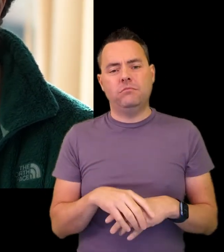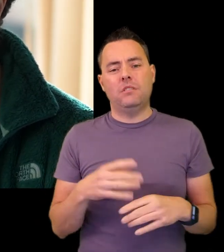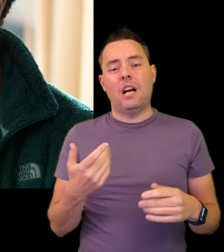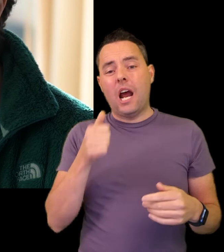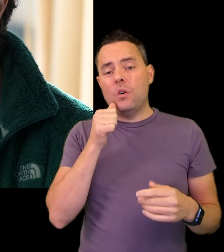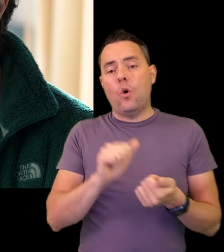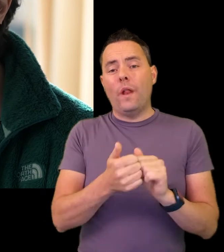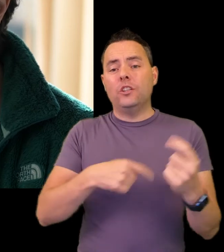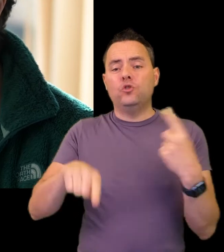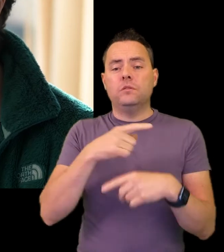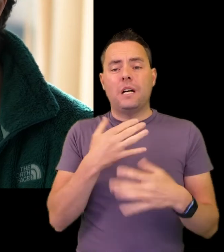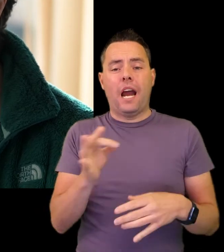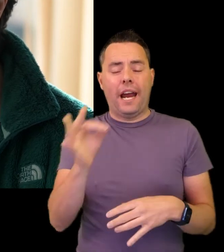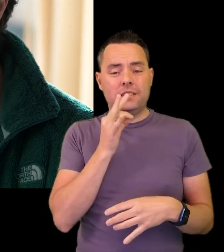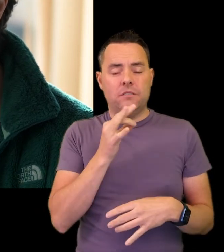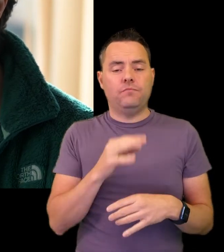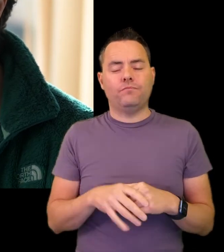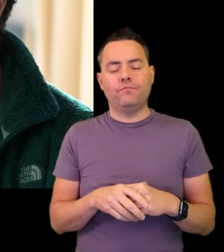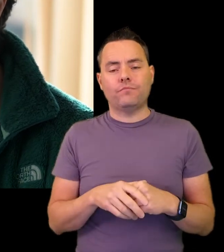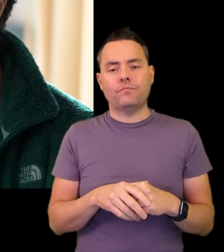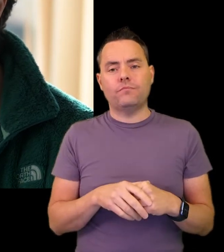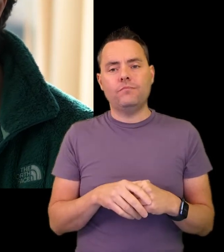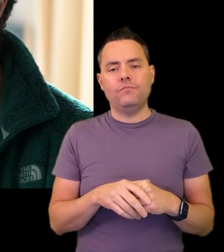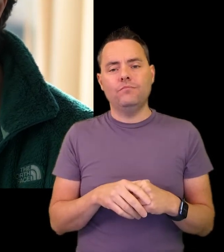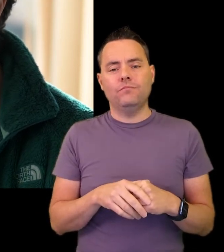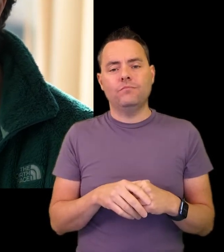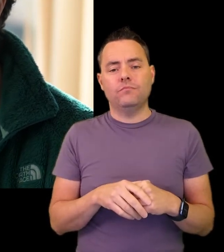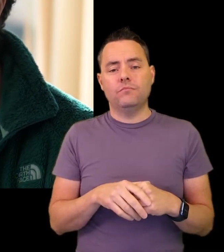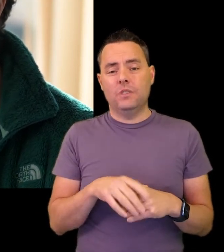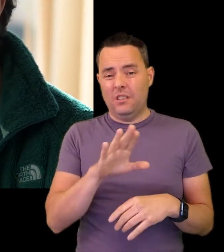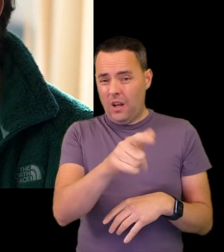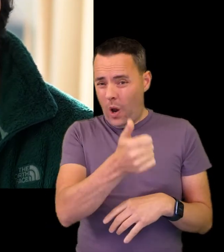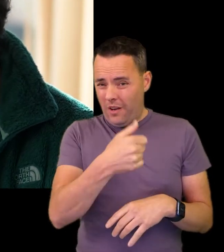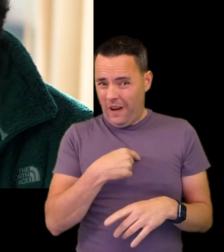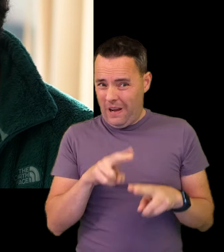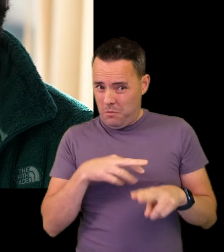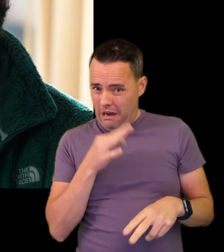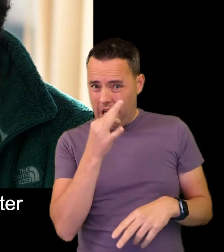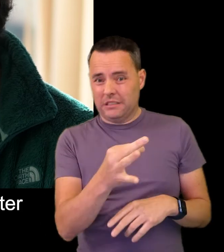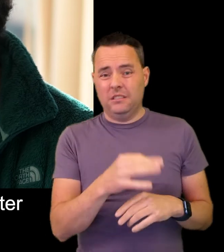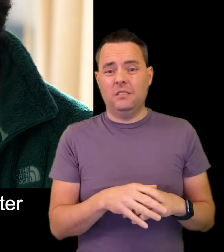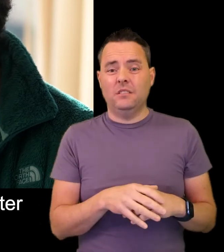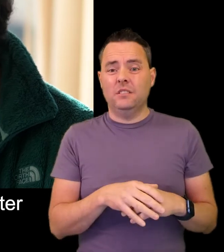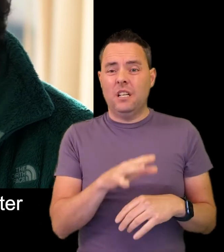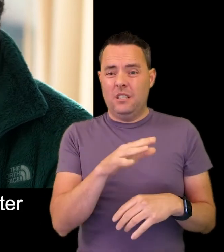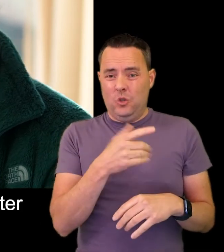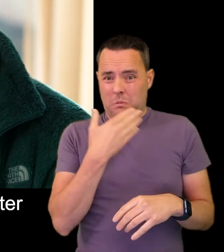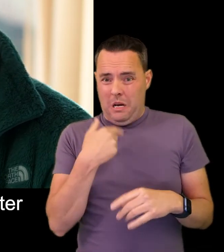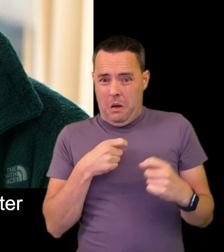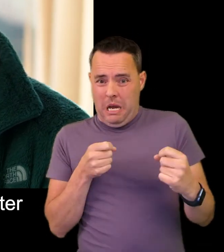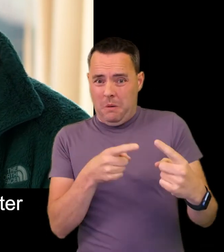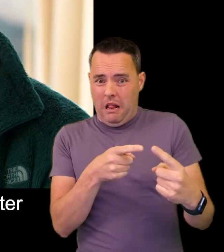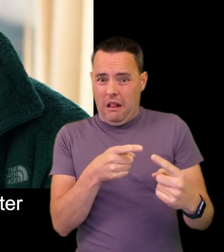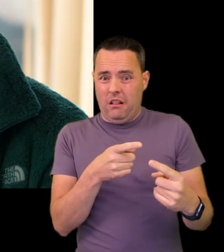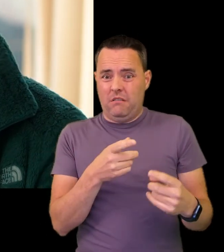And even the colleague who asked me said, are you okay if I ask? I said, well, it wouldn't be on my